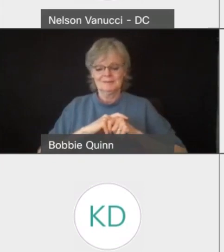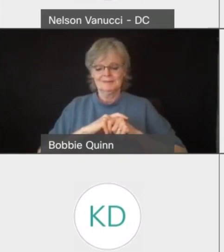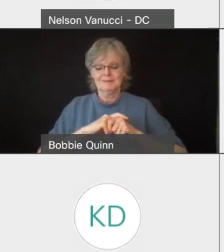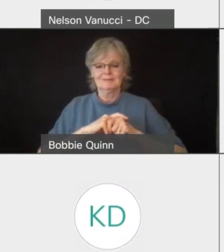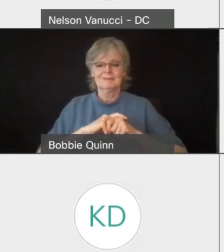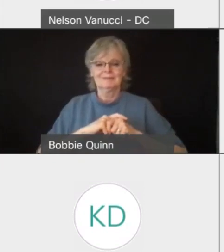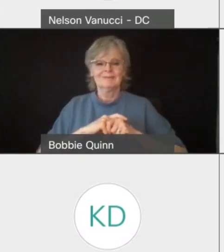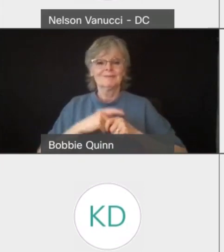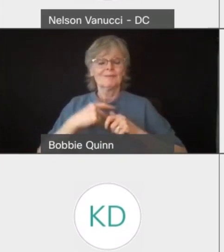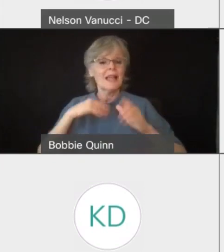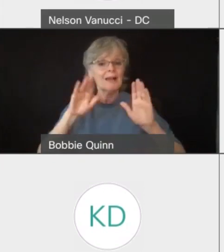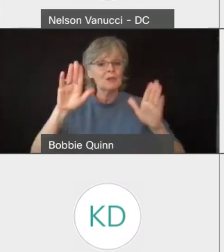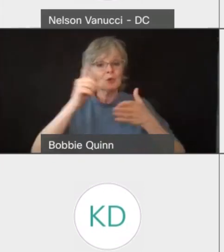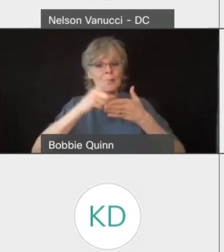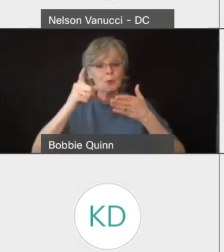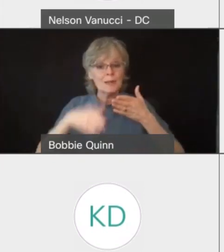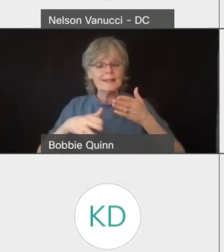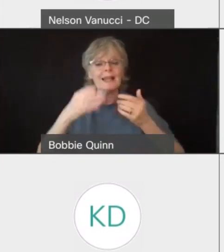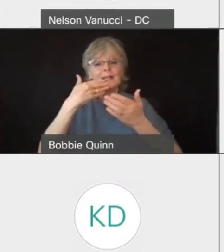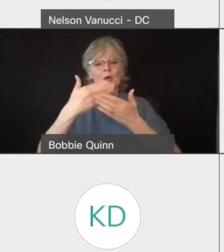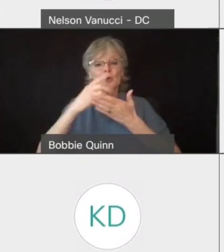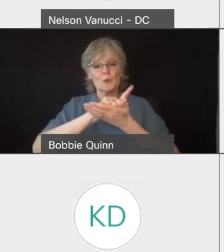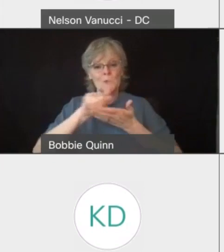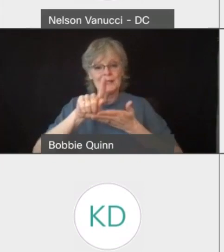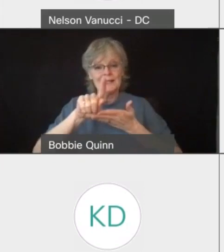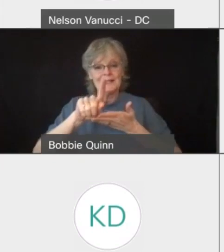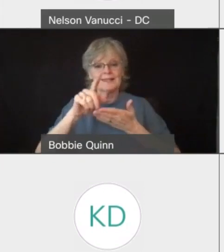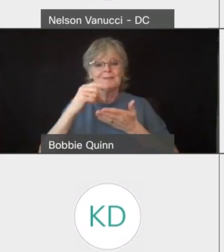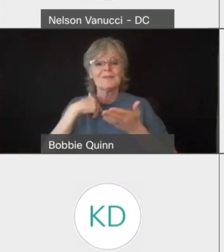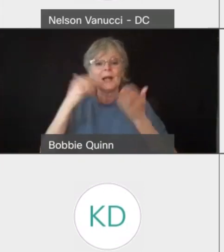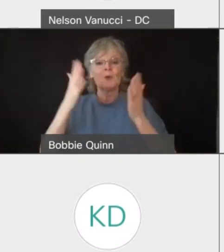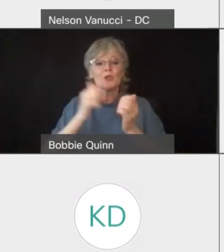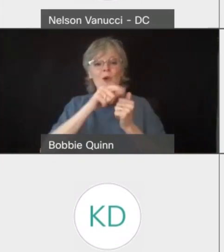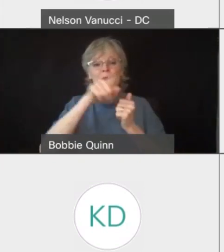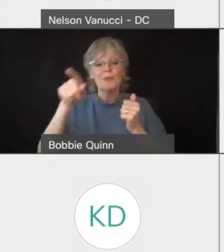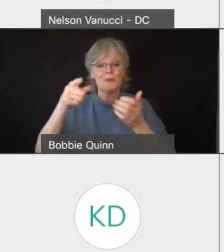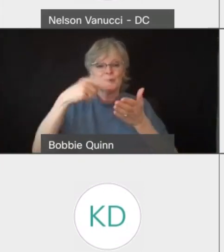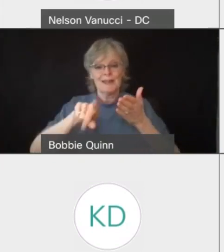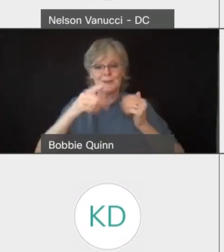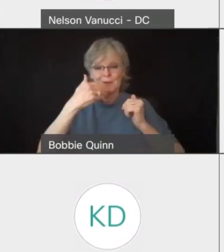And have a great weekend and a good week. And I will speak with people next week. Thank you.